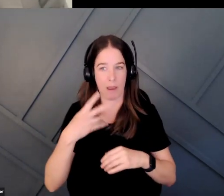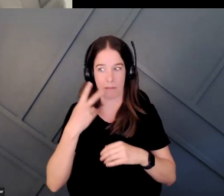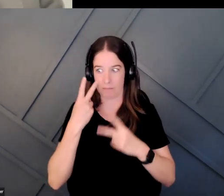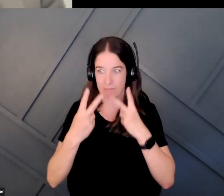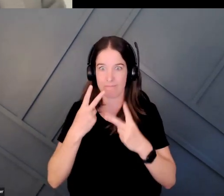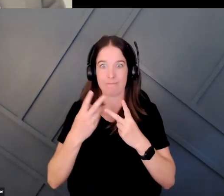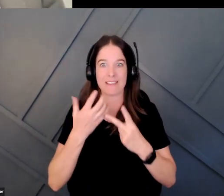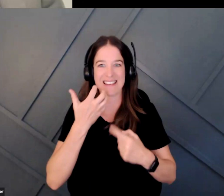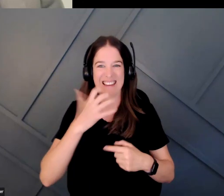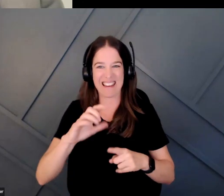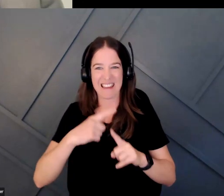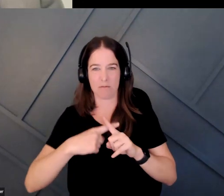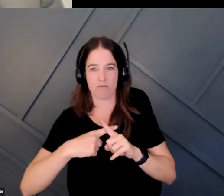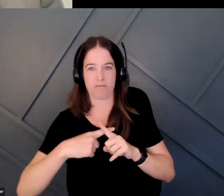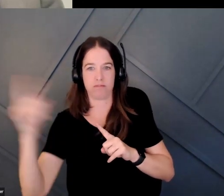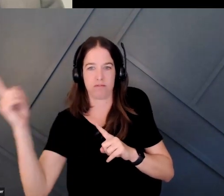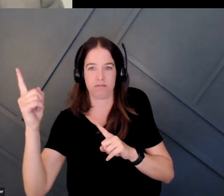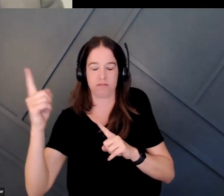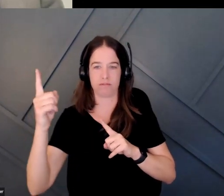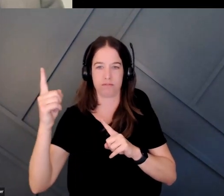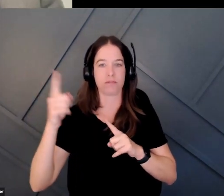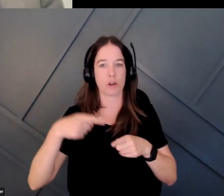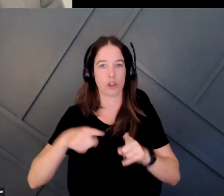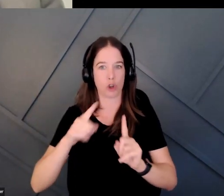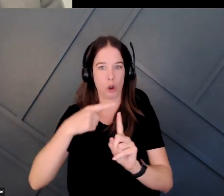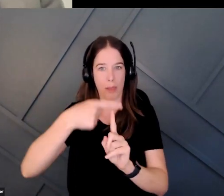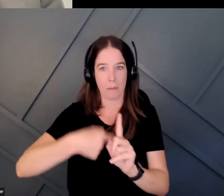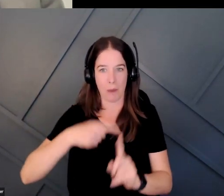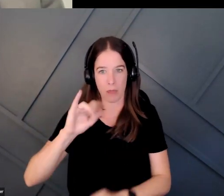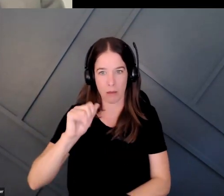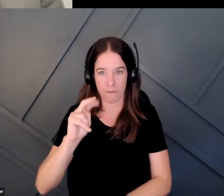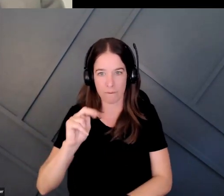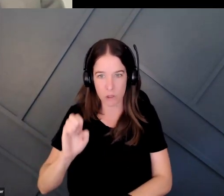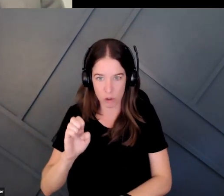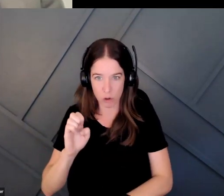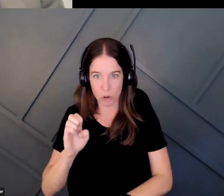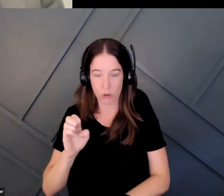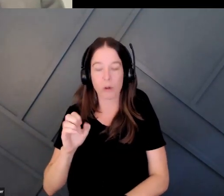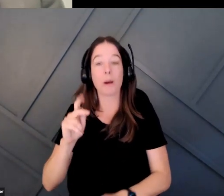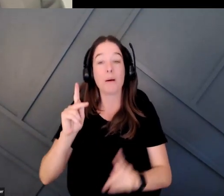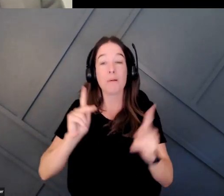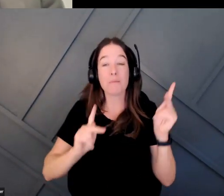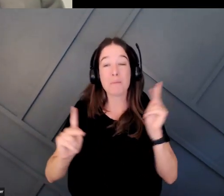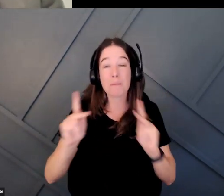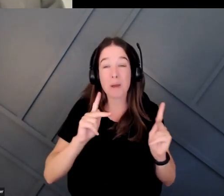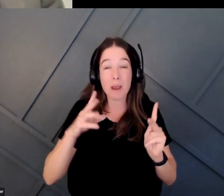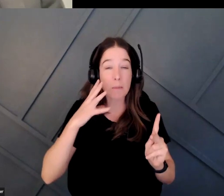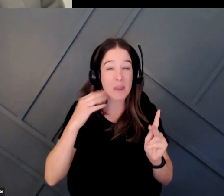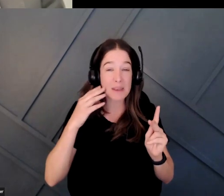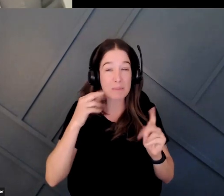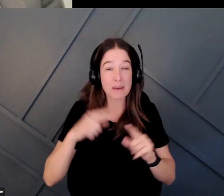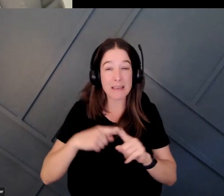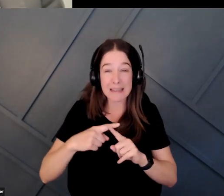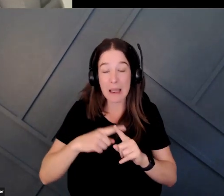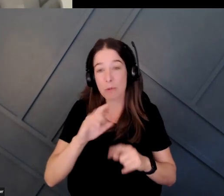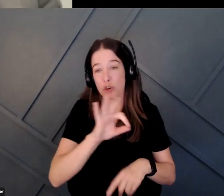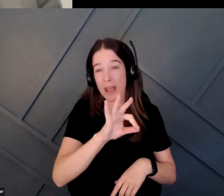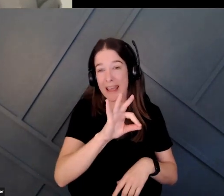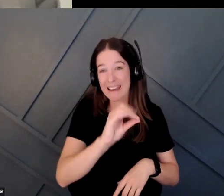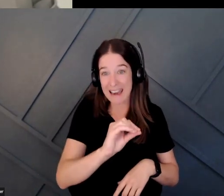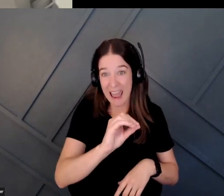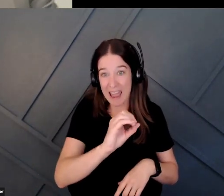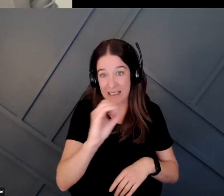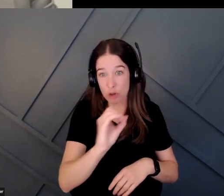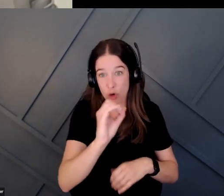waves resulted in more than 270 million people experiencing temperature at or above 90 degrees. Some cities